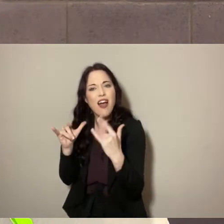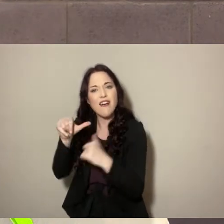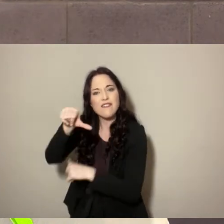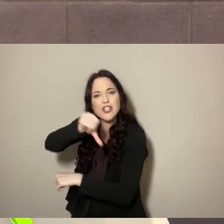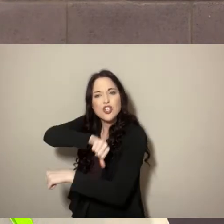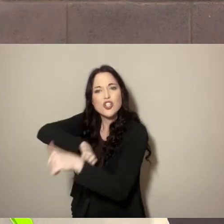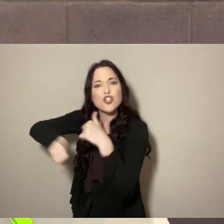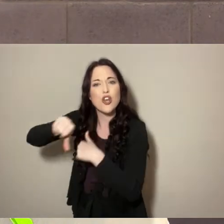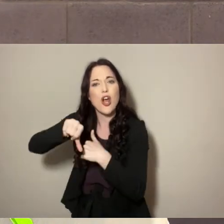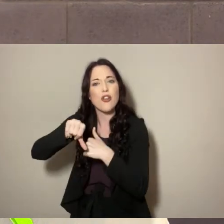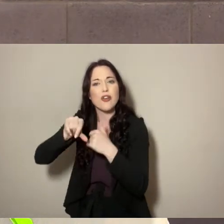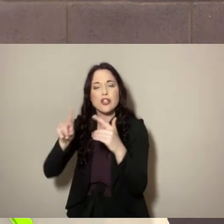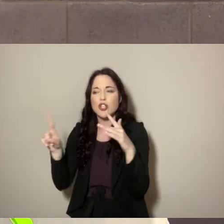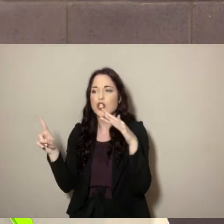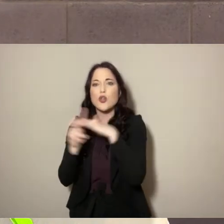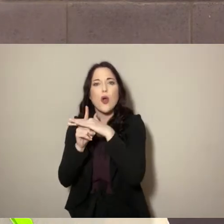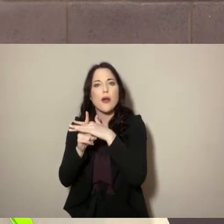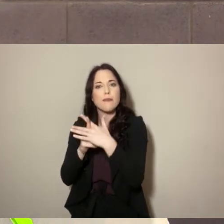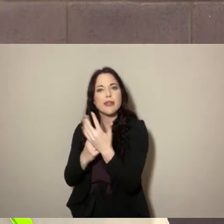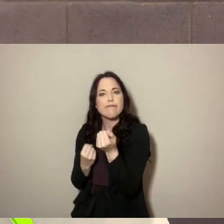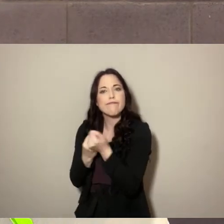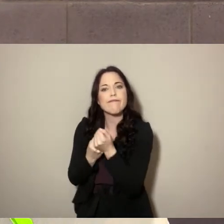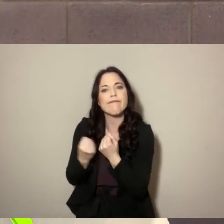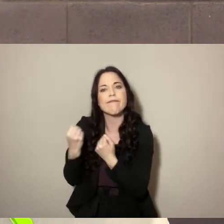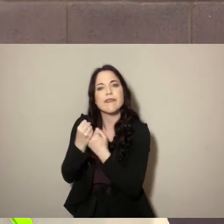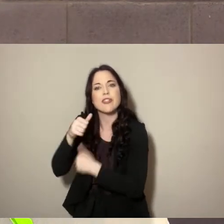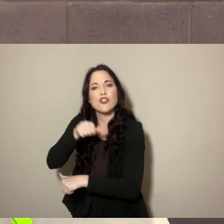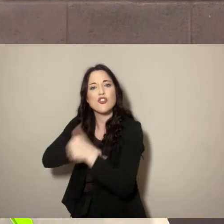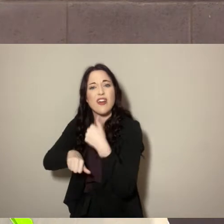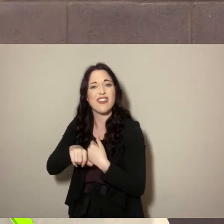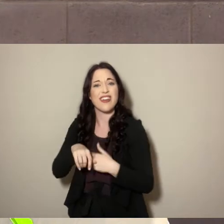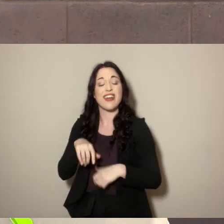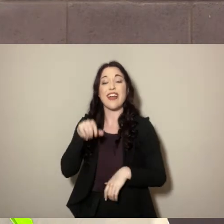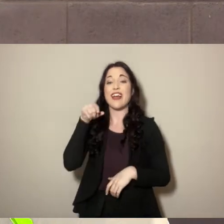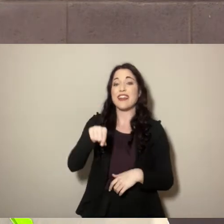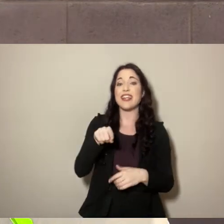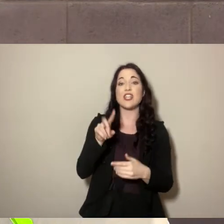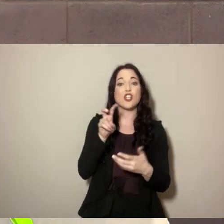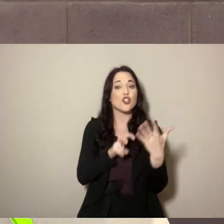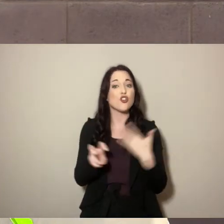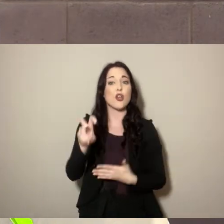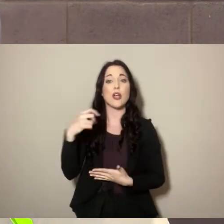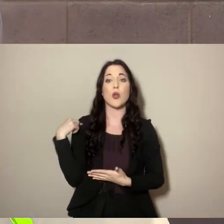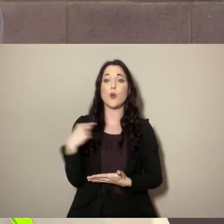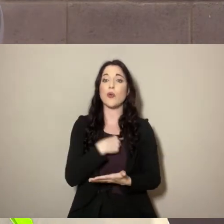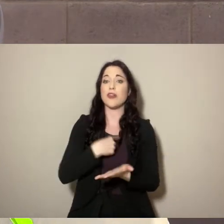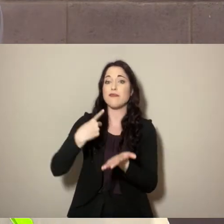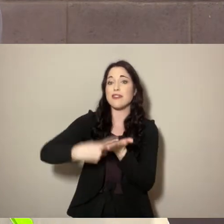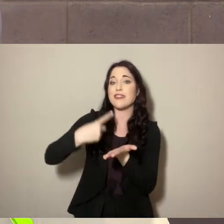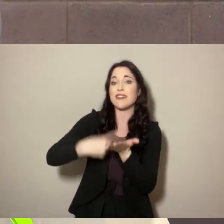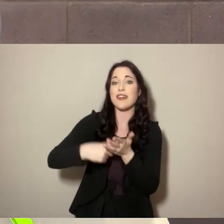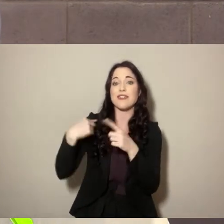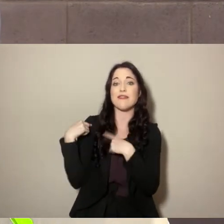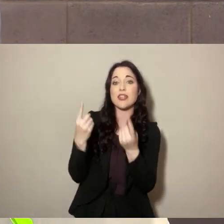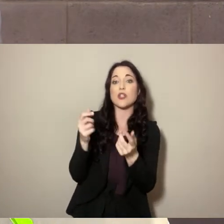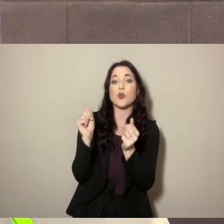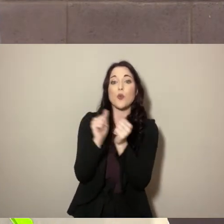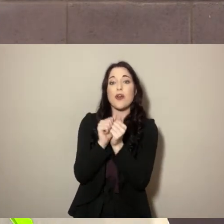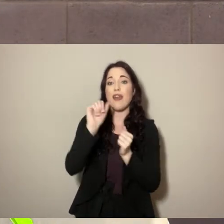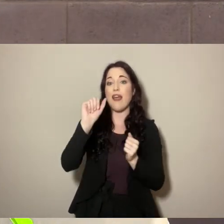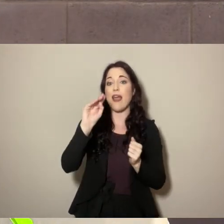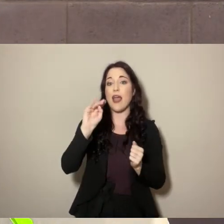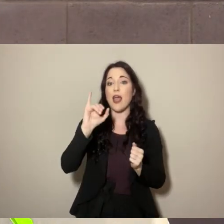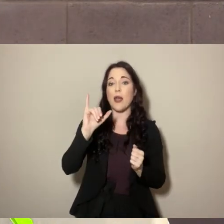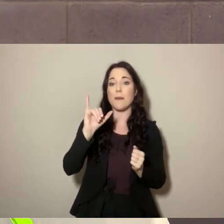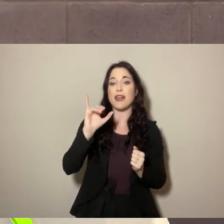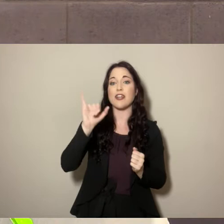This journey of the Sermon on the Mount has been inspired by the writings of Amy Jill Levine. And towards the